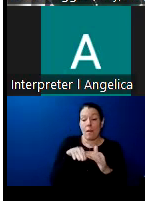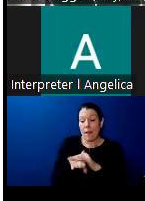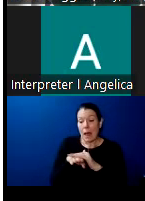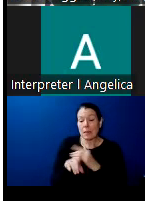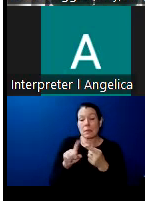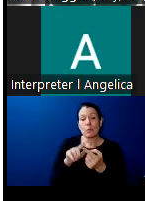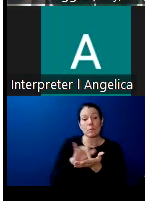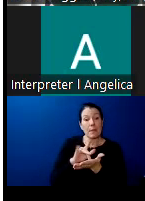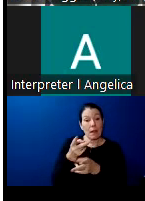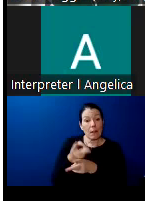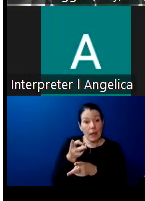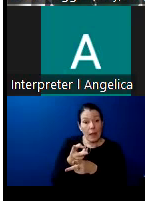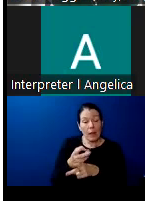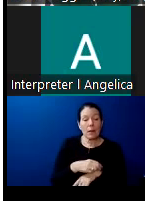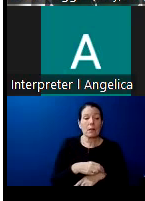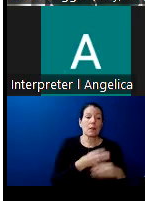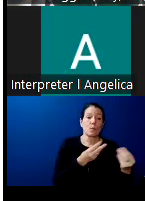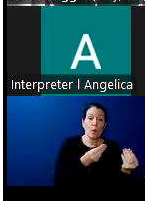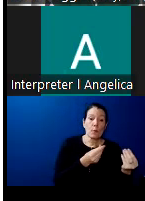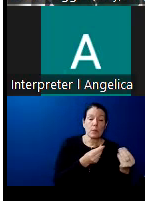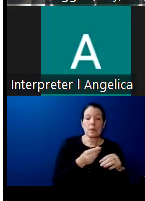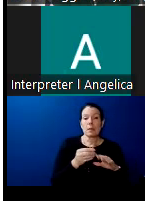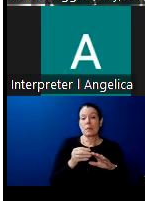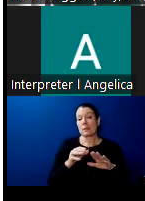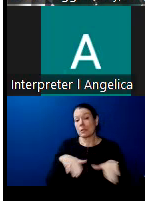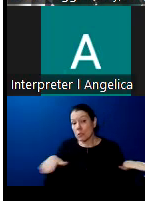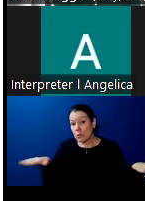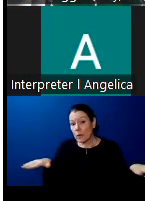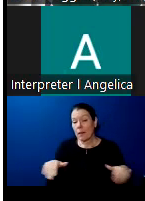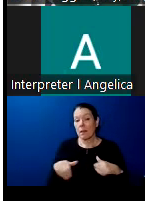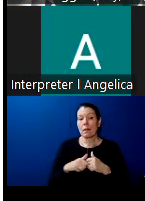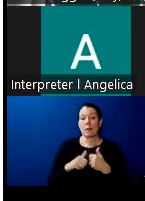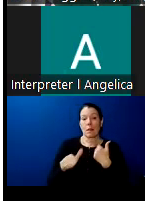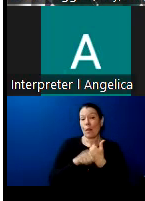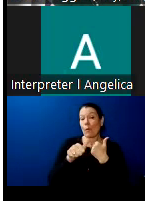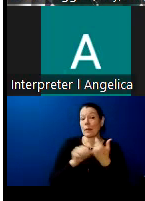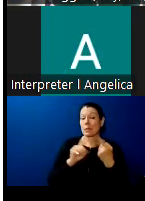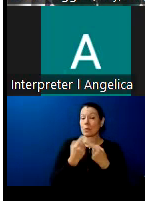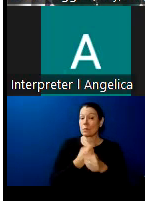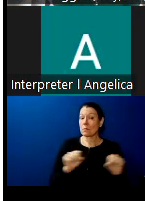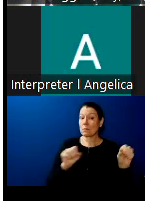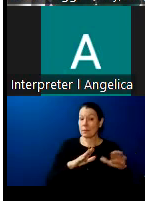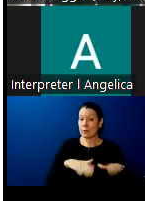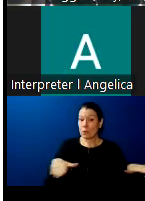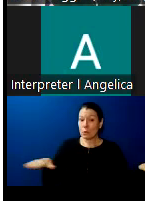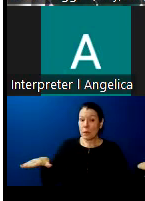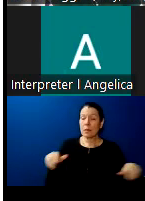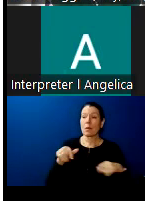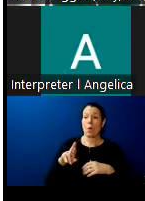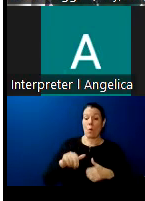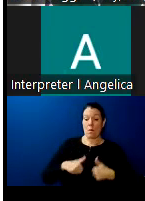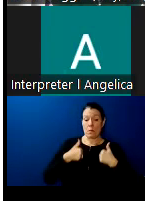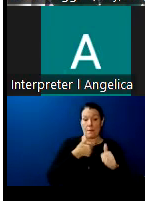medical care, property, children, if there are threats to the safety of children or to the